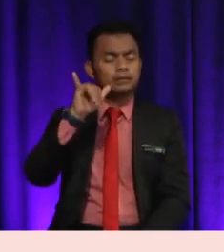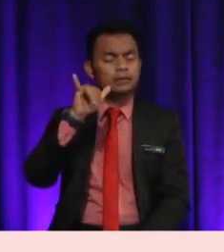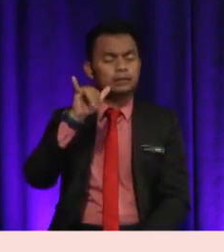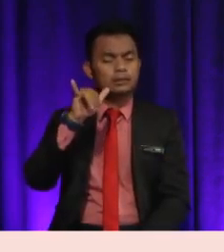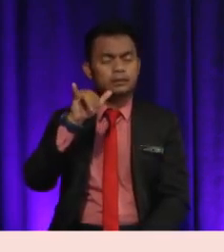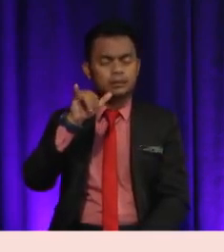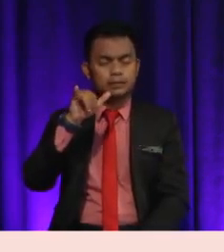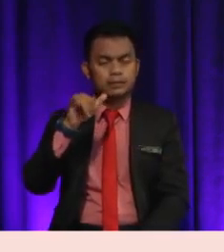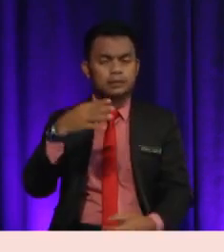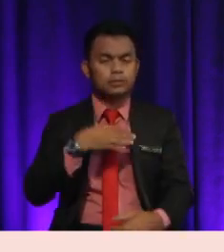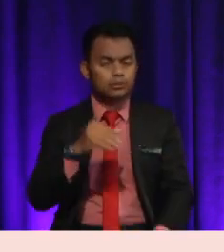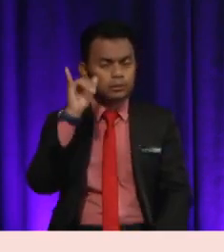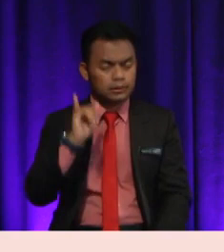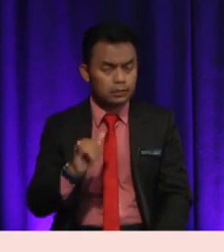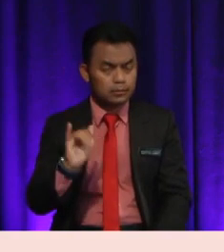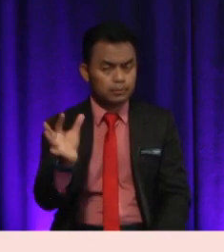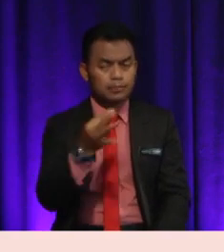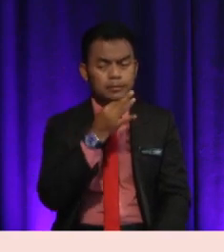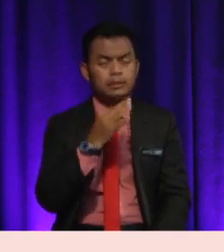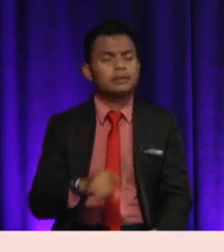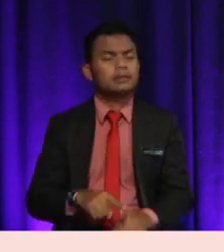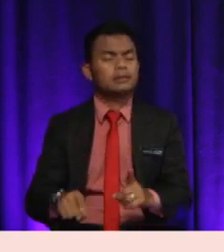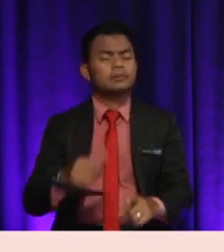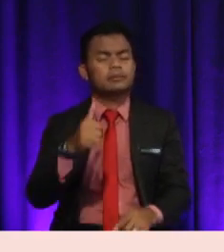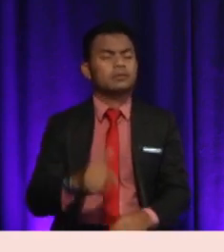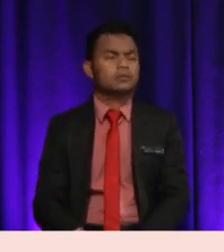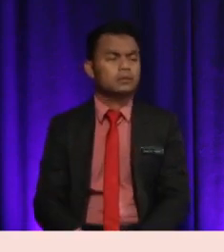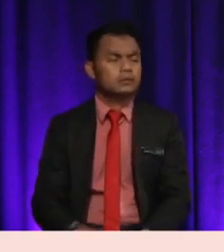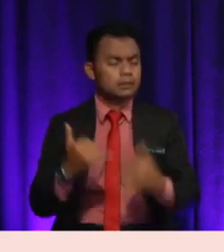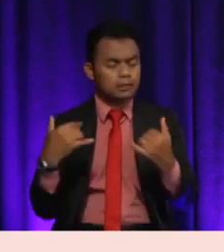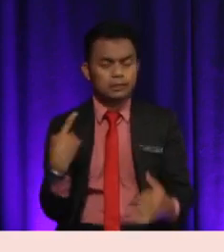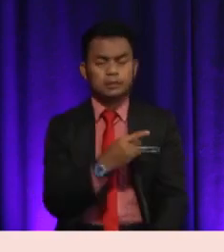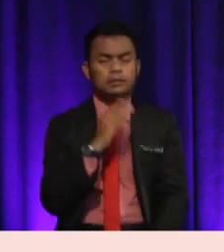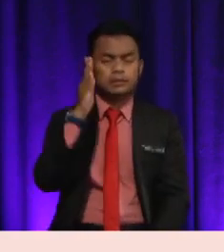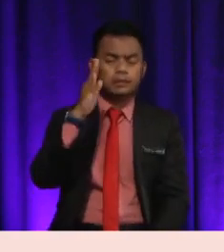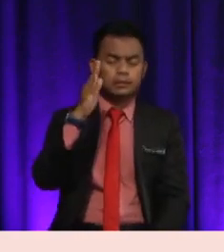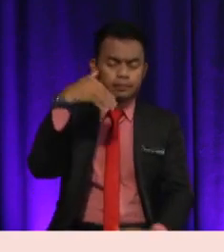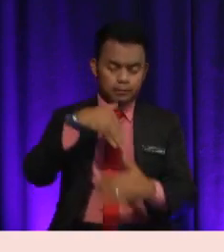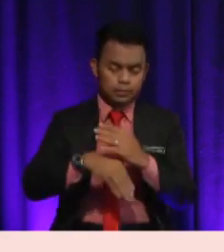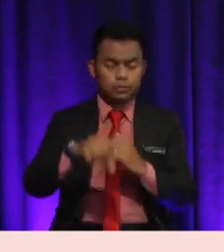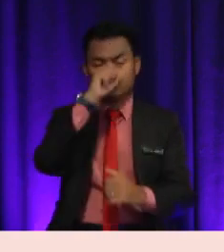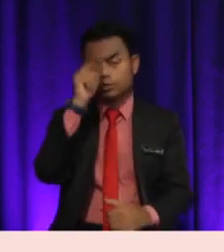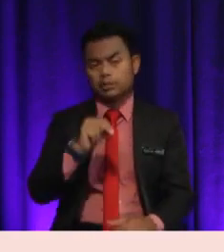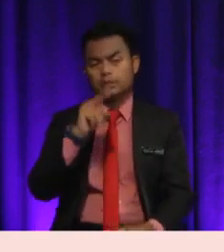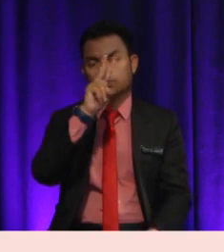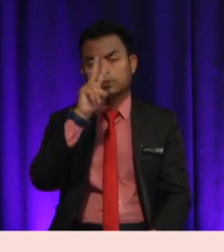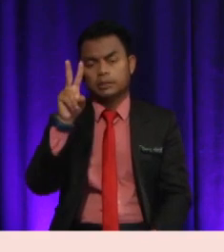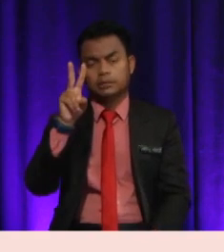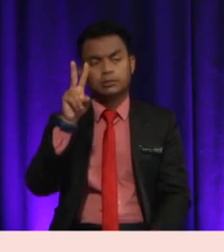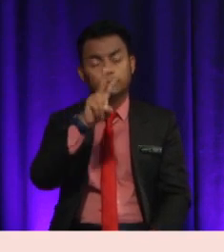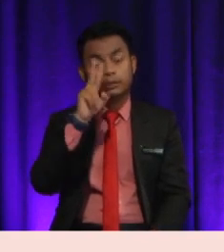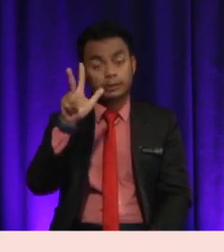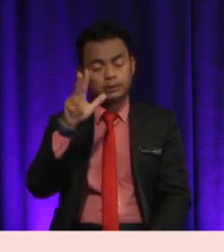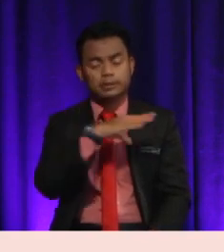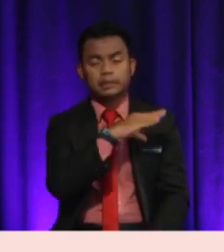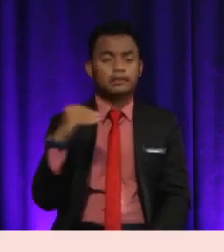shots. Okay, thank you, Rashada. Next, we are moving on to questions 23 and 24. Can I get someone to do